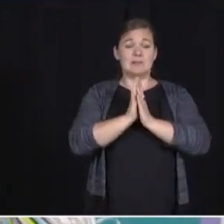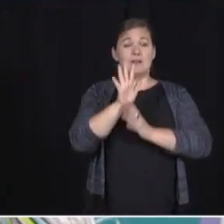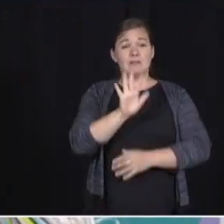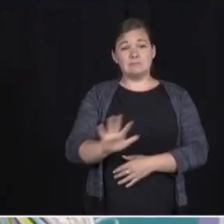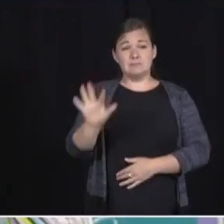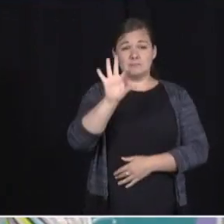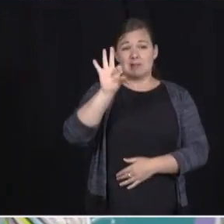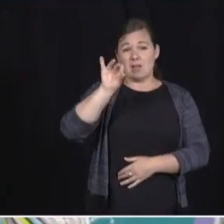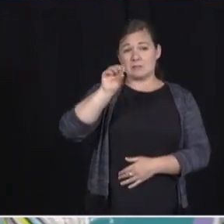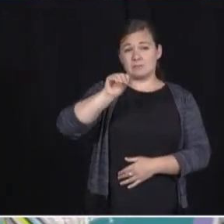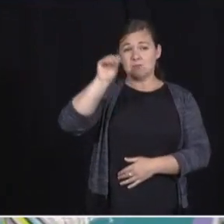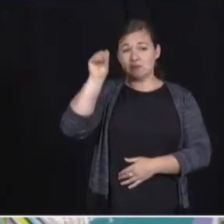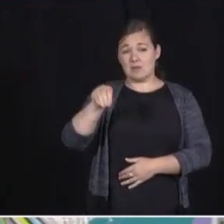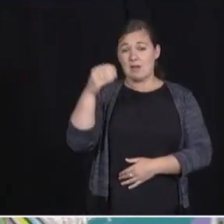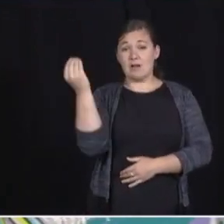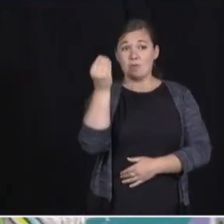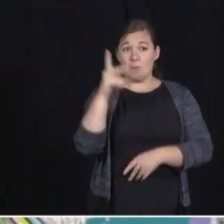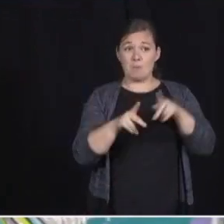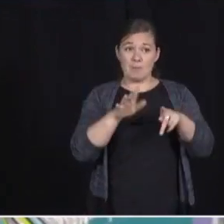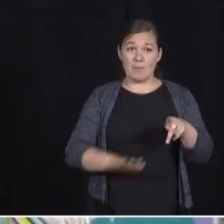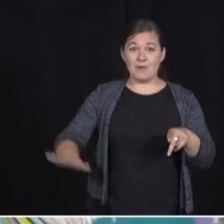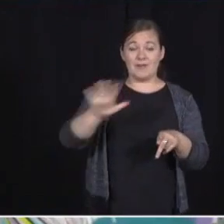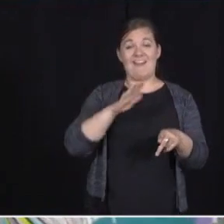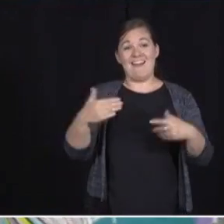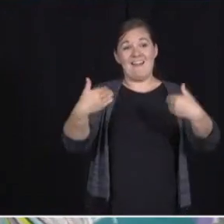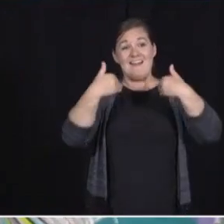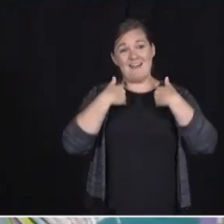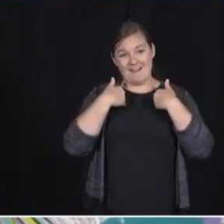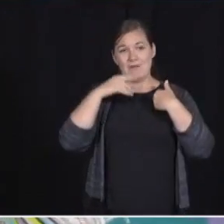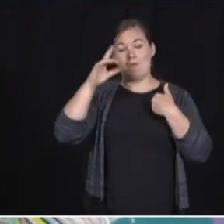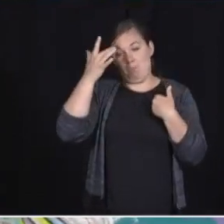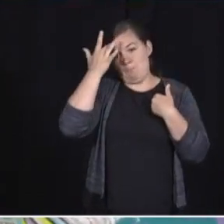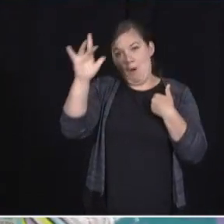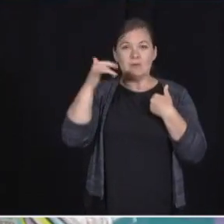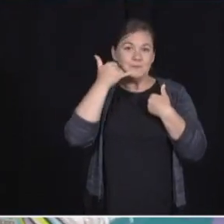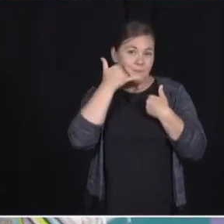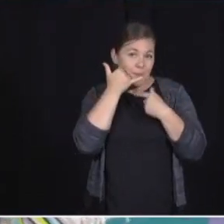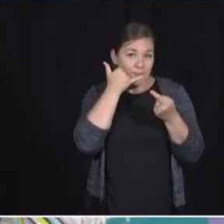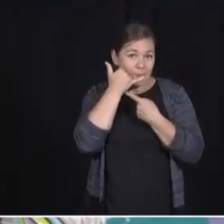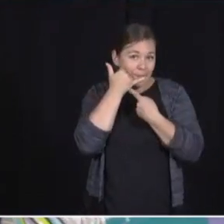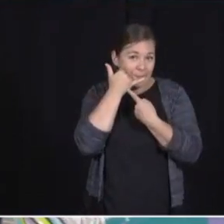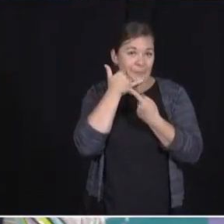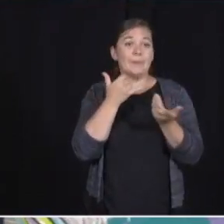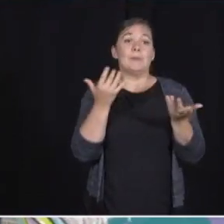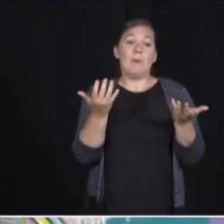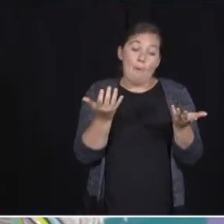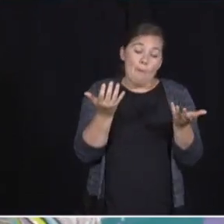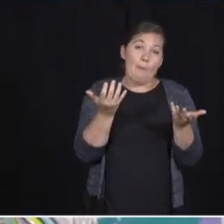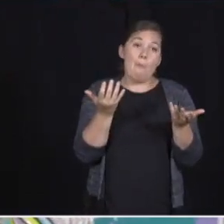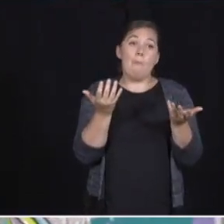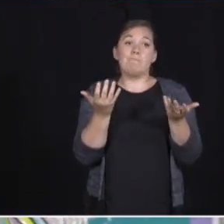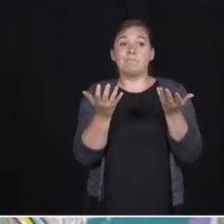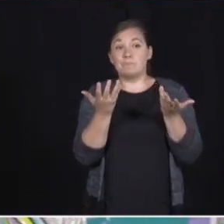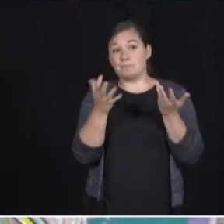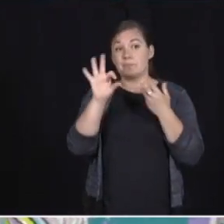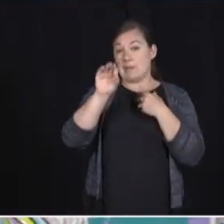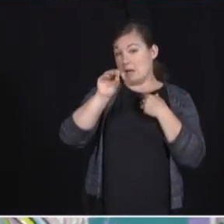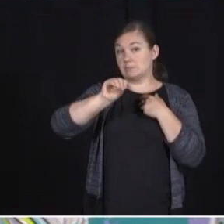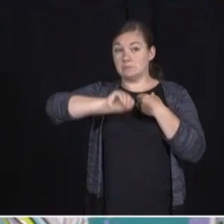of Ontarians have a smartphone. However, 90% roughly